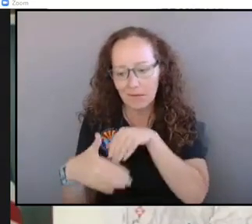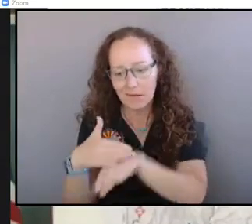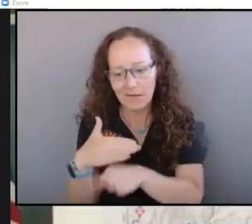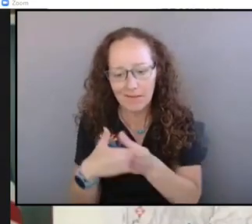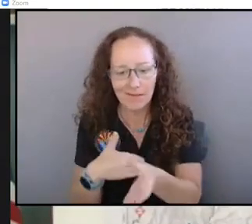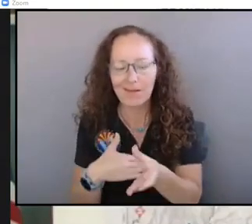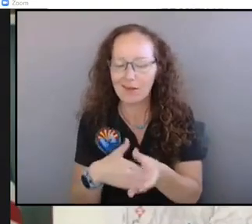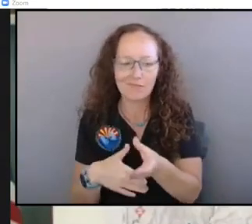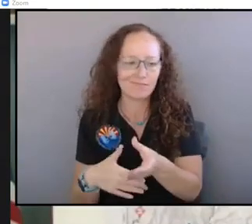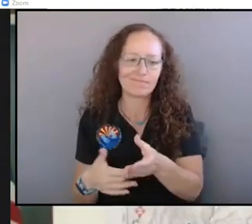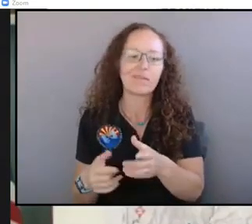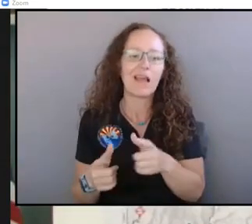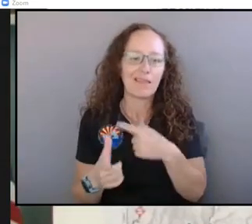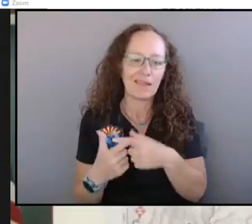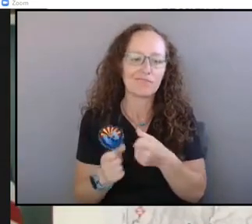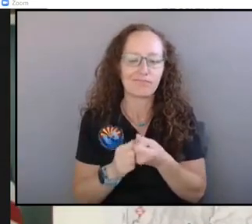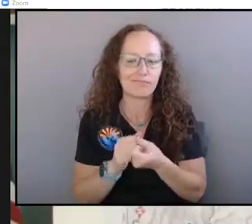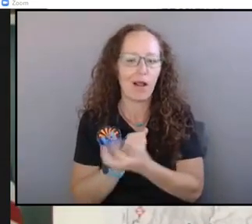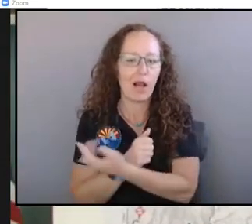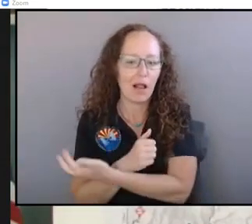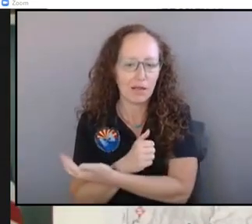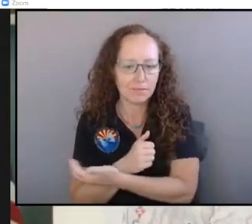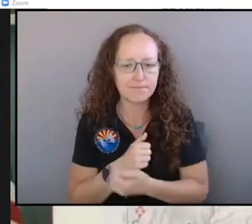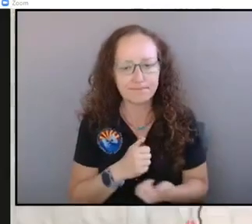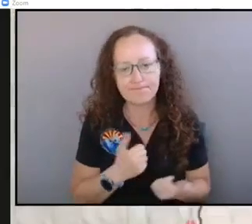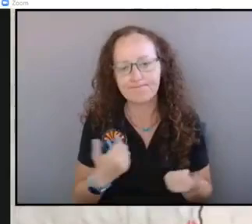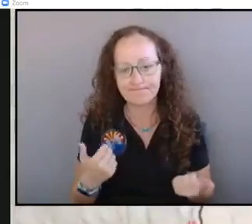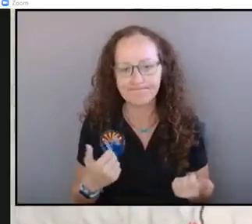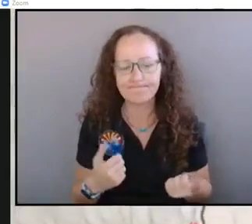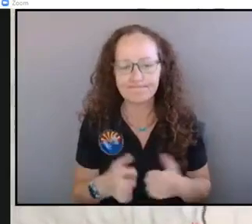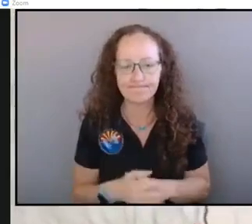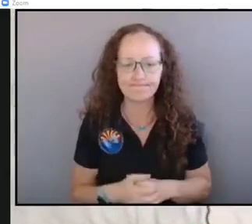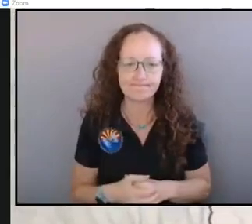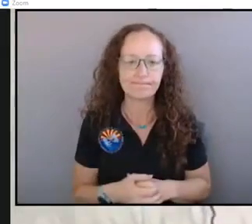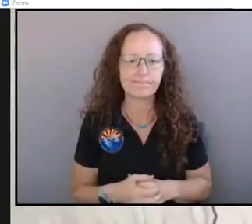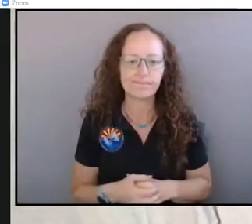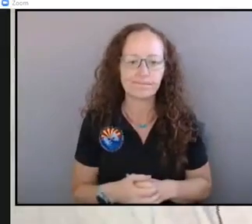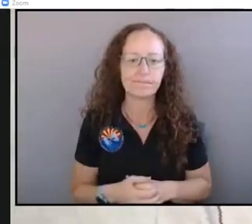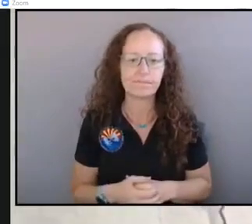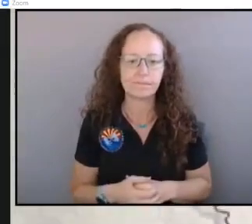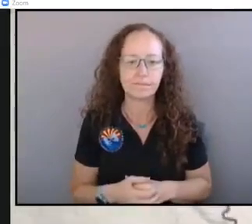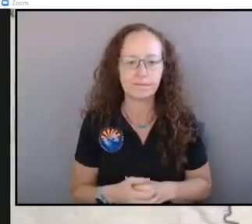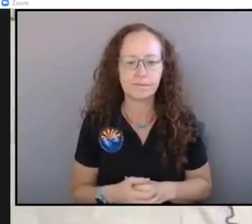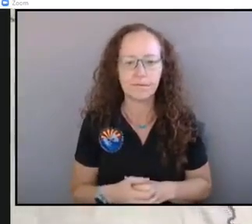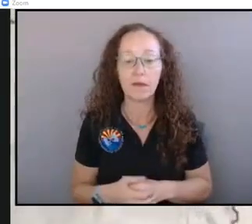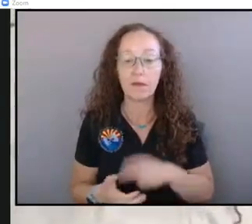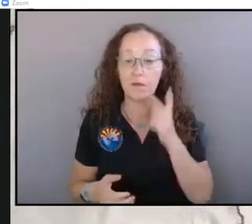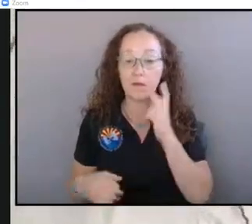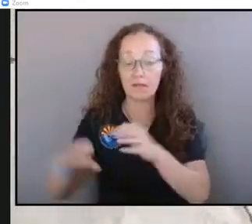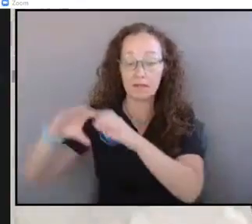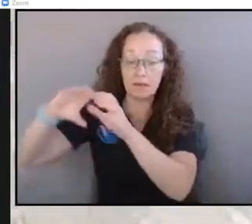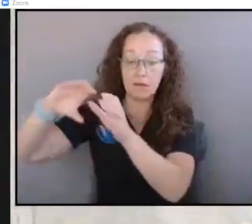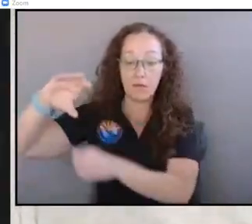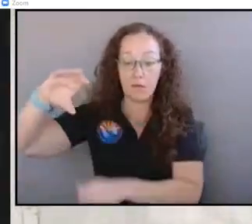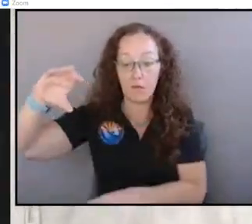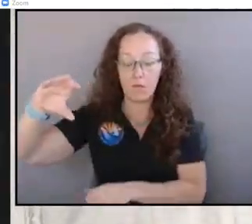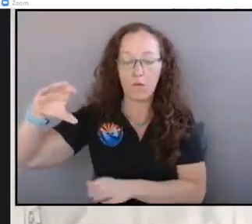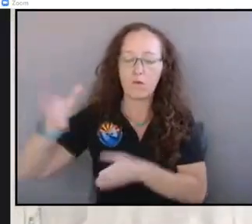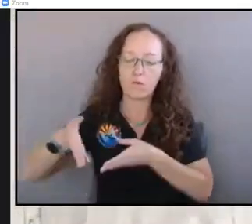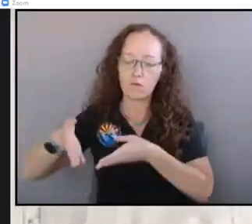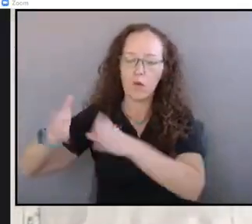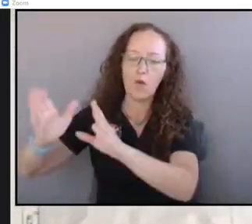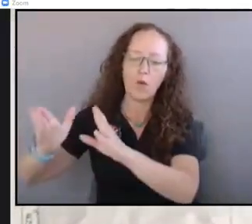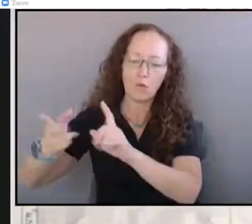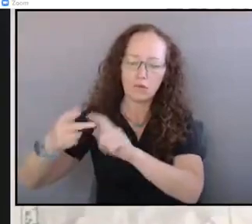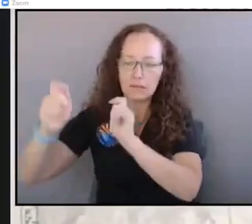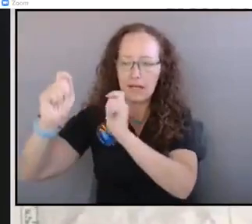there. Now, if you see on the map here, we have road, hand line road, and then dozer line, the